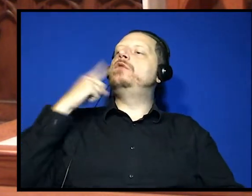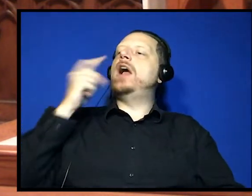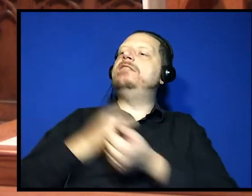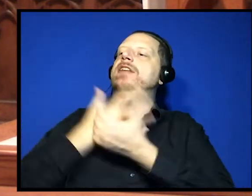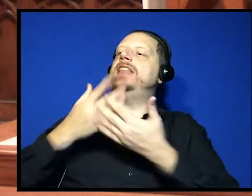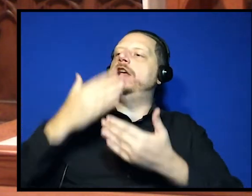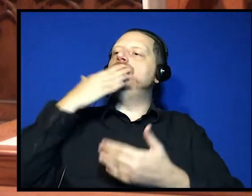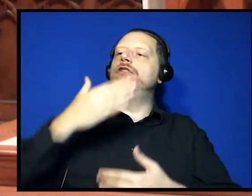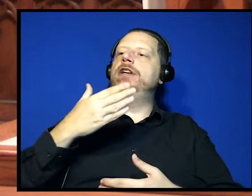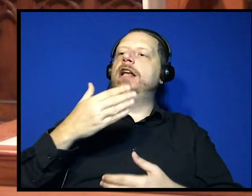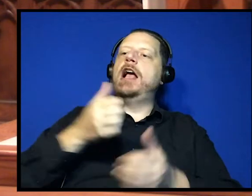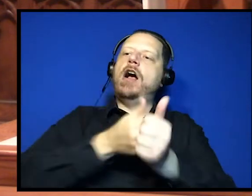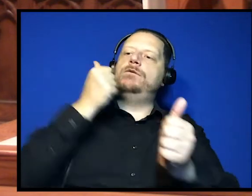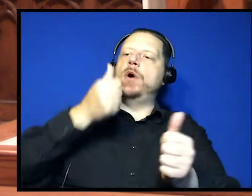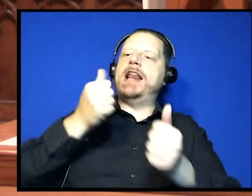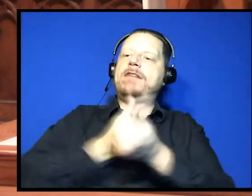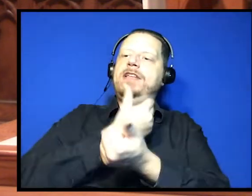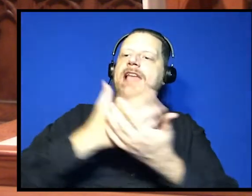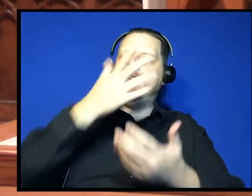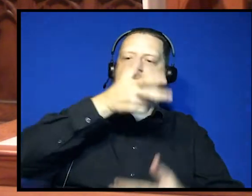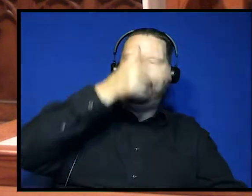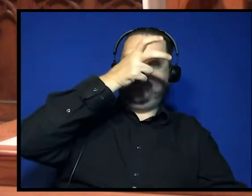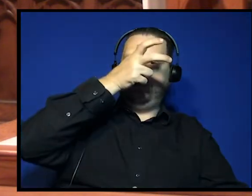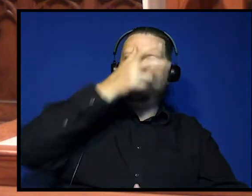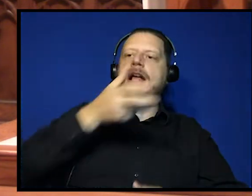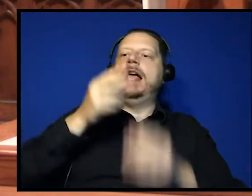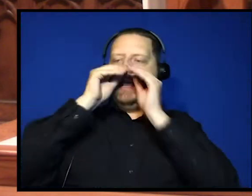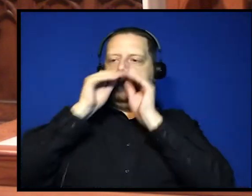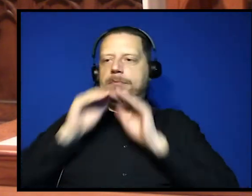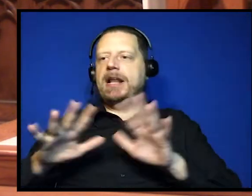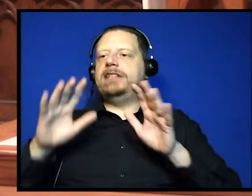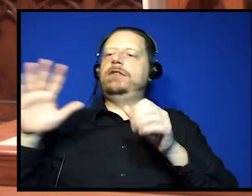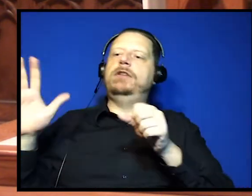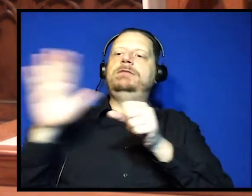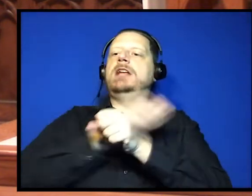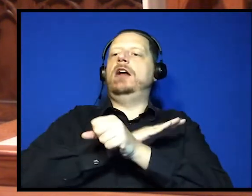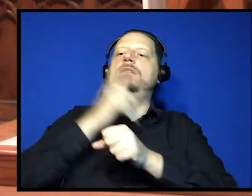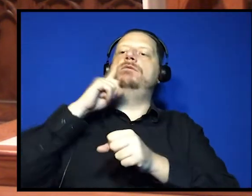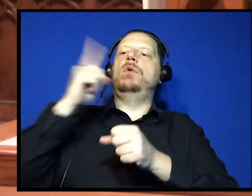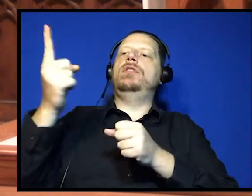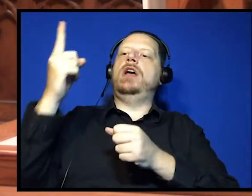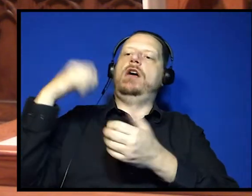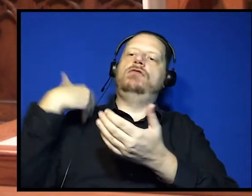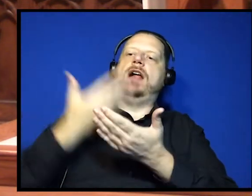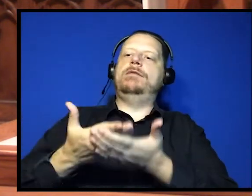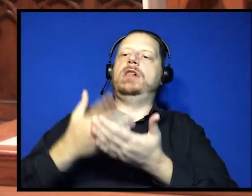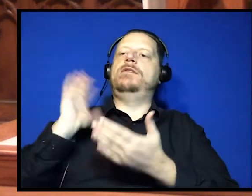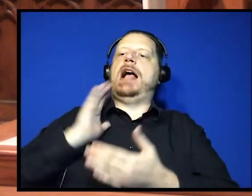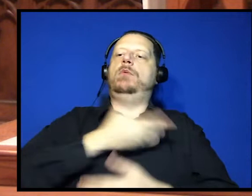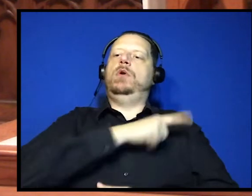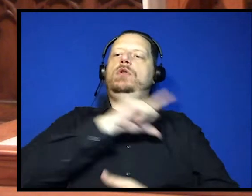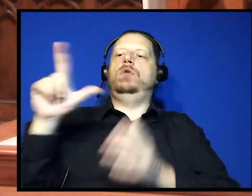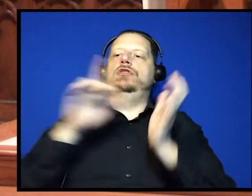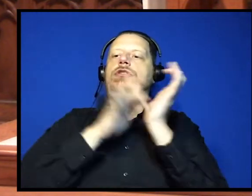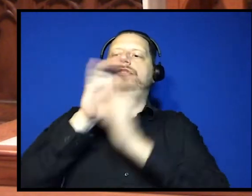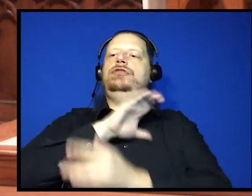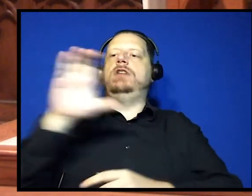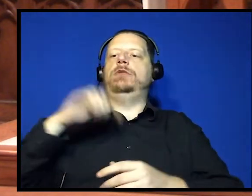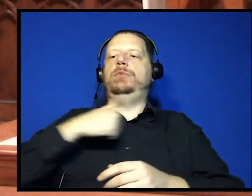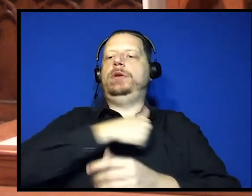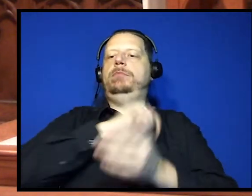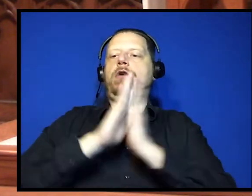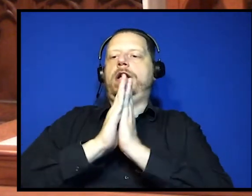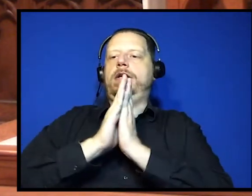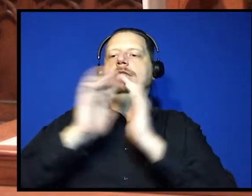from every form of evil, and be sanctified entirely for the coming of our Lord Jesus Christ, we pray to